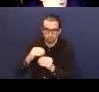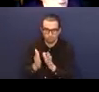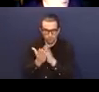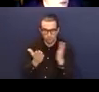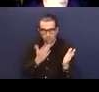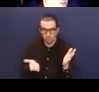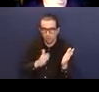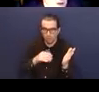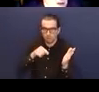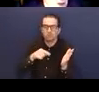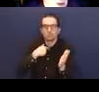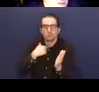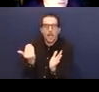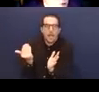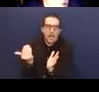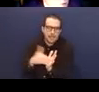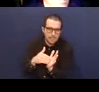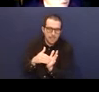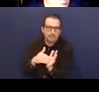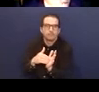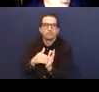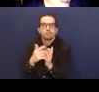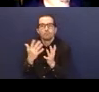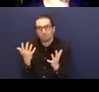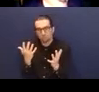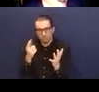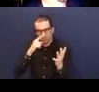are 20% of the population, that isn't very good.